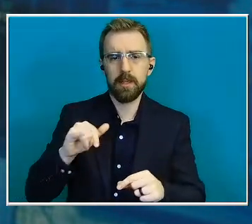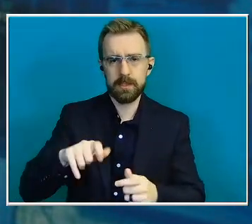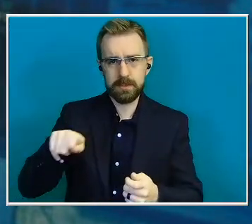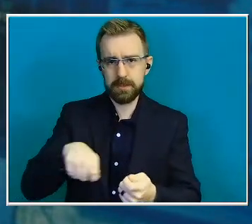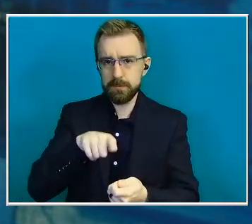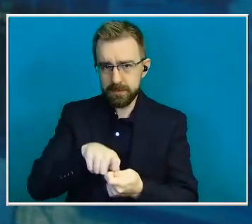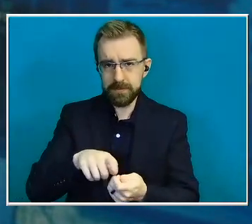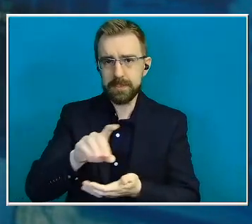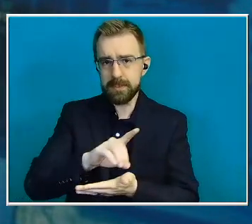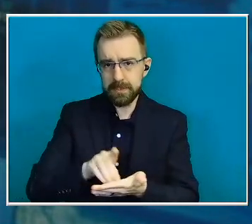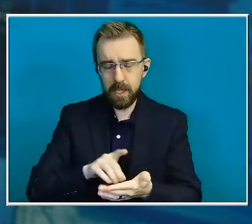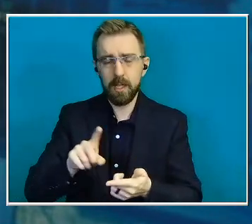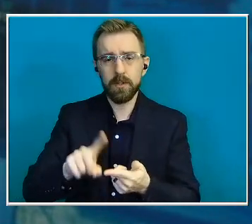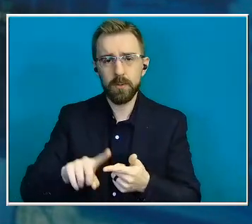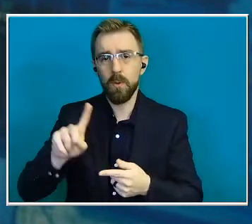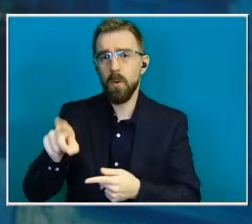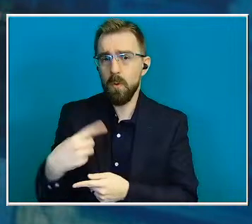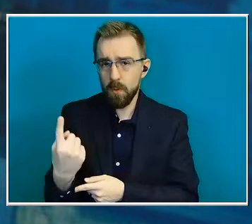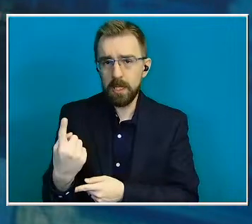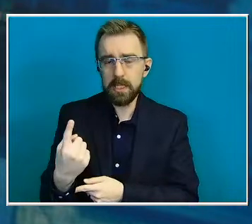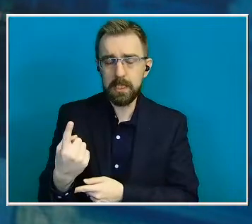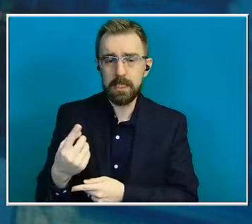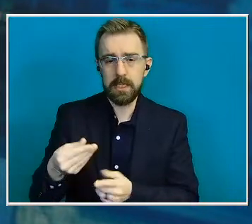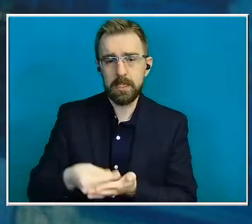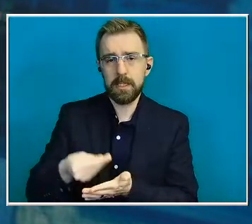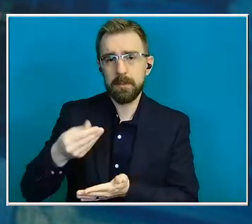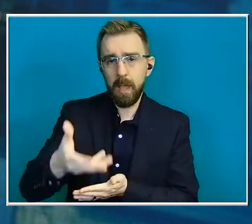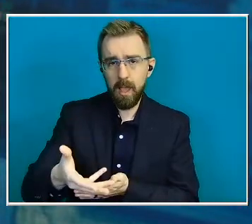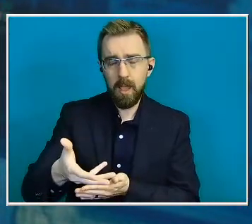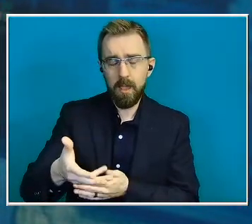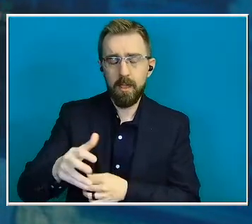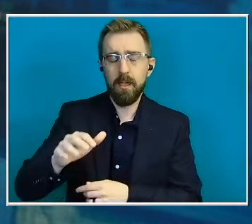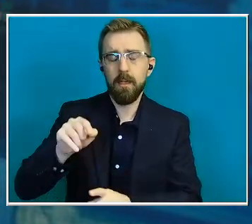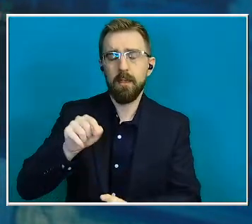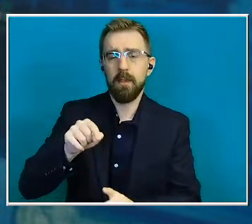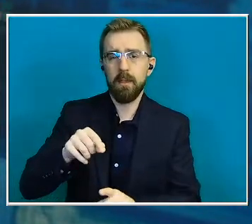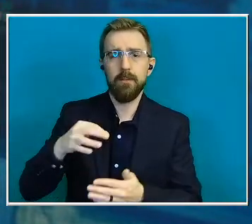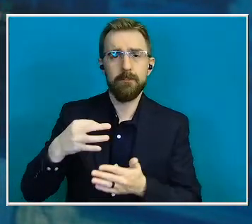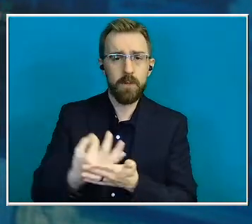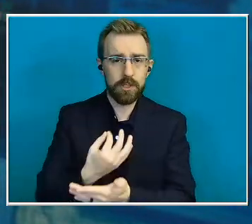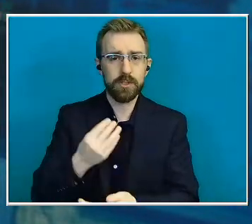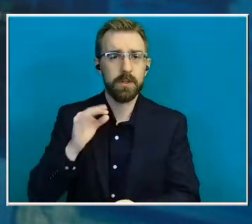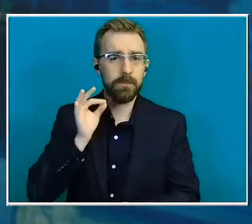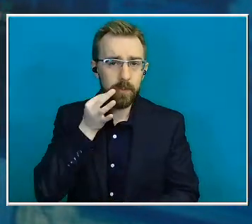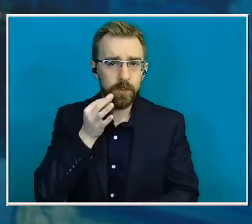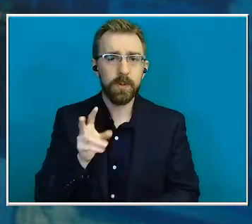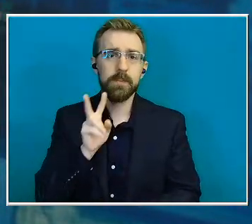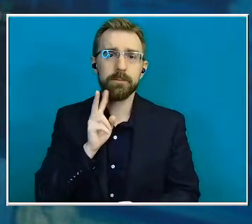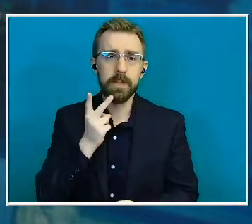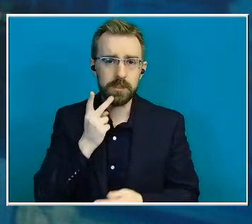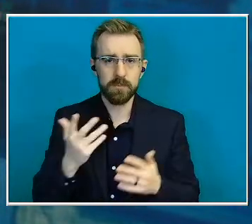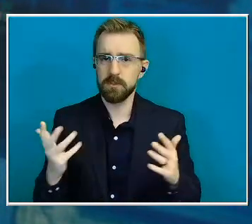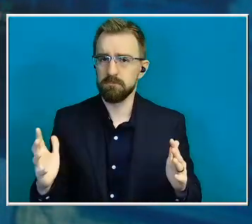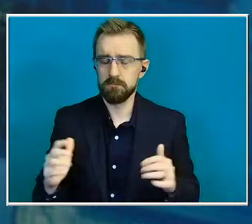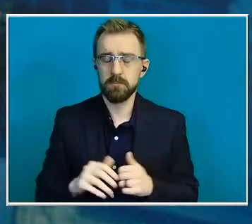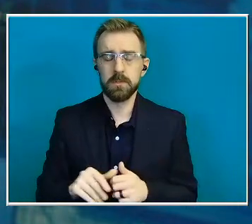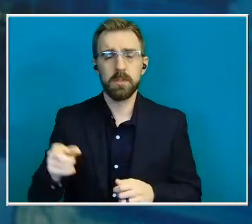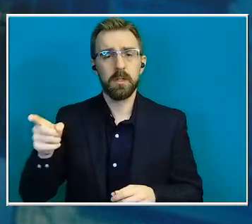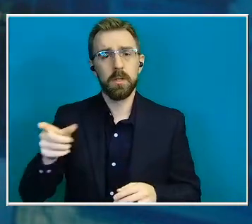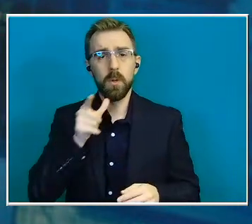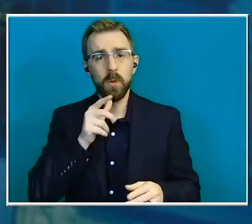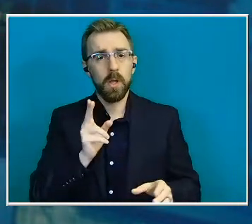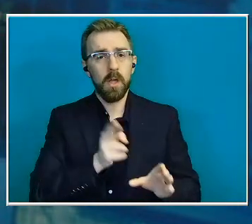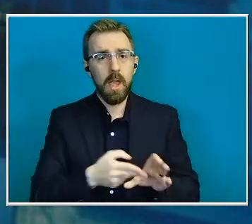to only for purchases of fresh fruits and vegetables. The enrollee gets $20 per week,